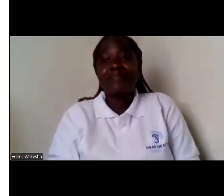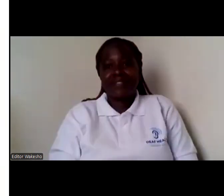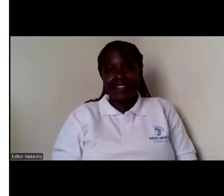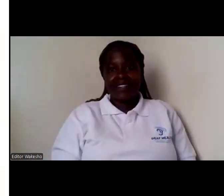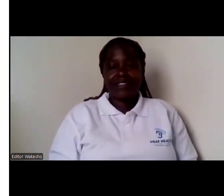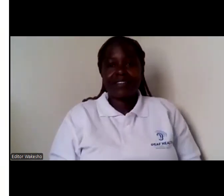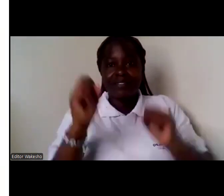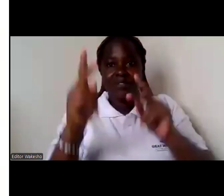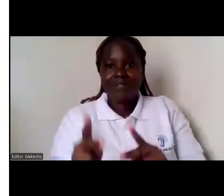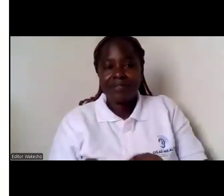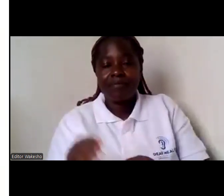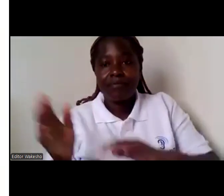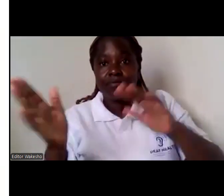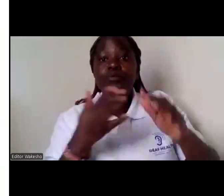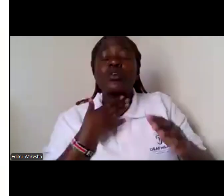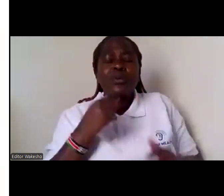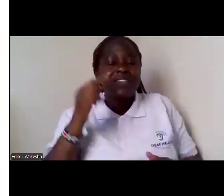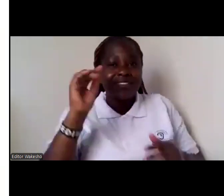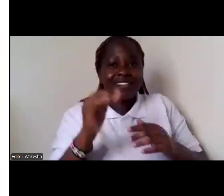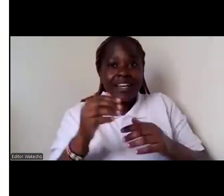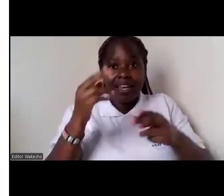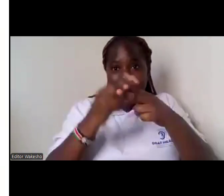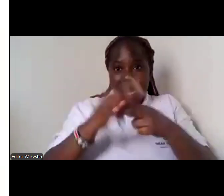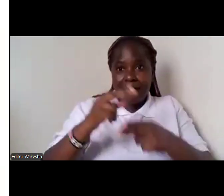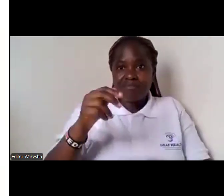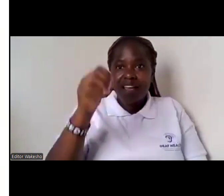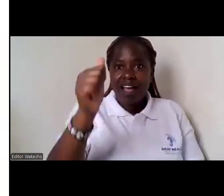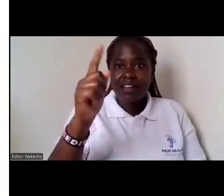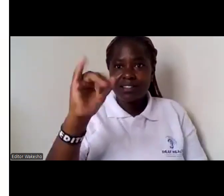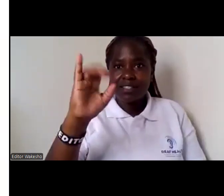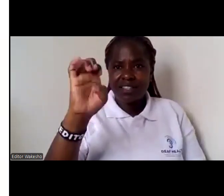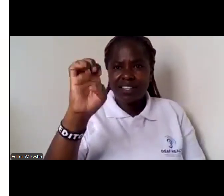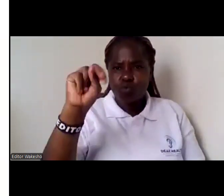Maybe just for curiosity, my name is Catherine Matioli.